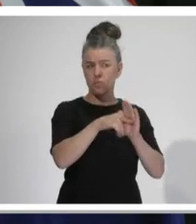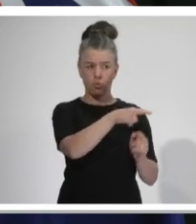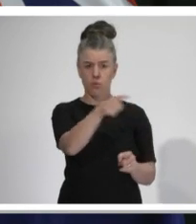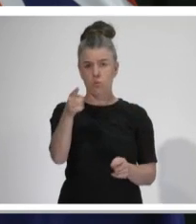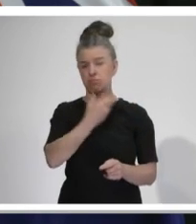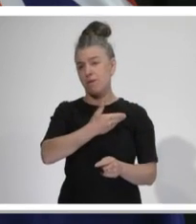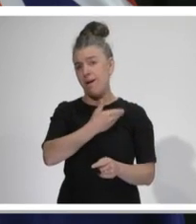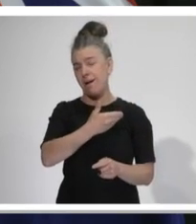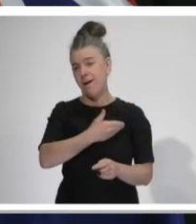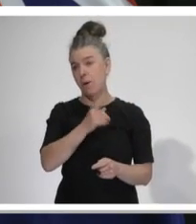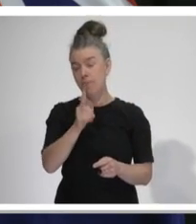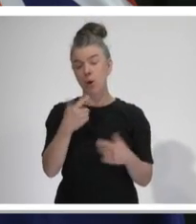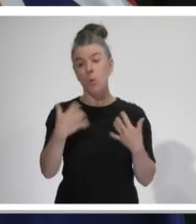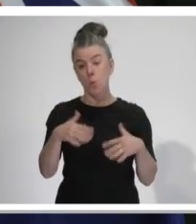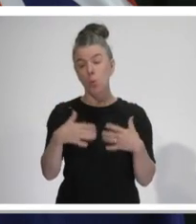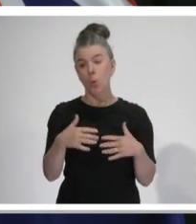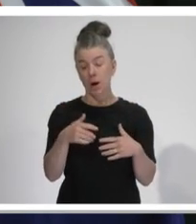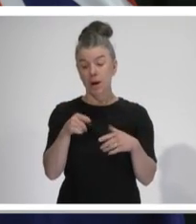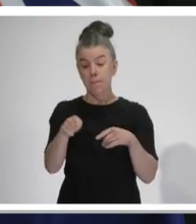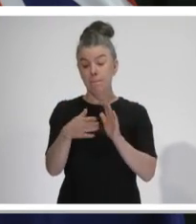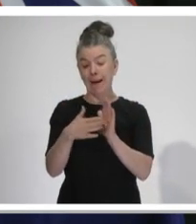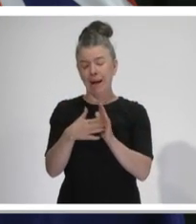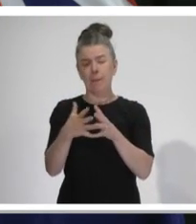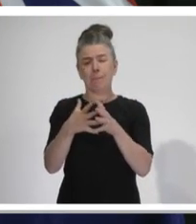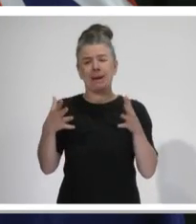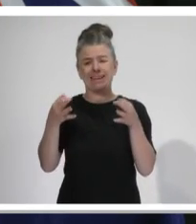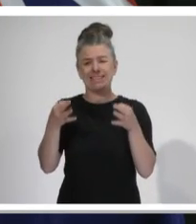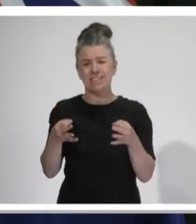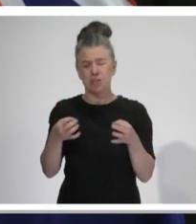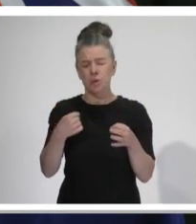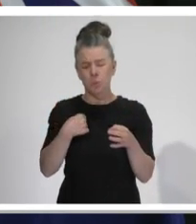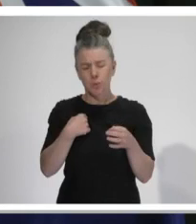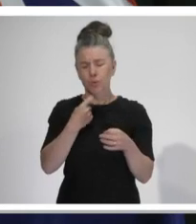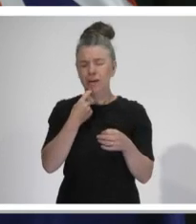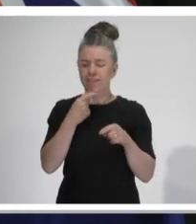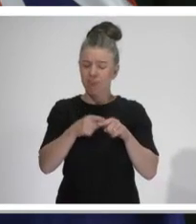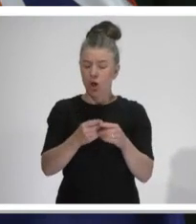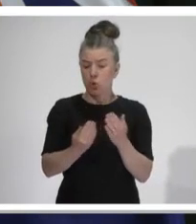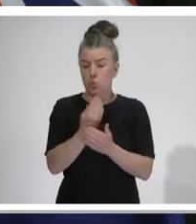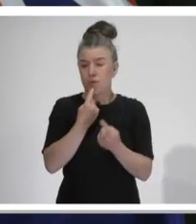done, but this is an extremely important decision and one we'll take with the most up-to-date data.